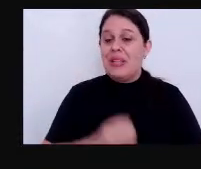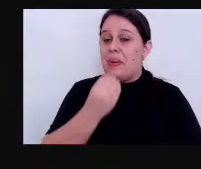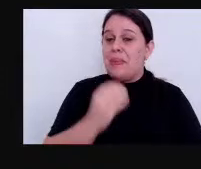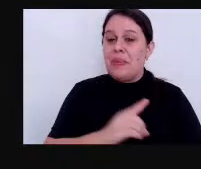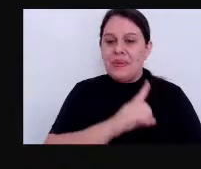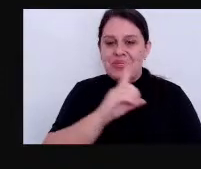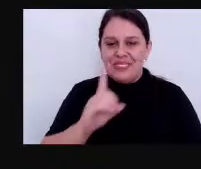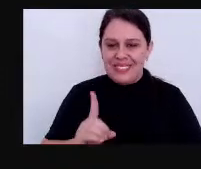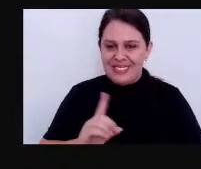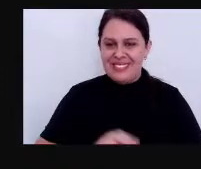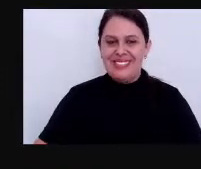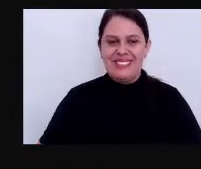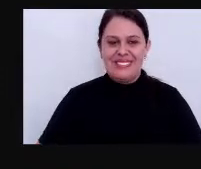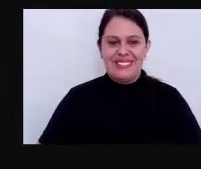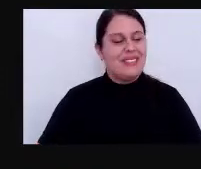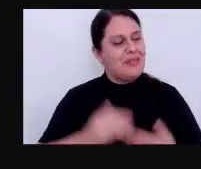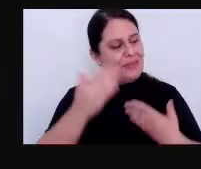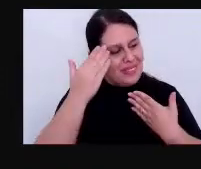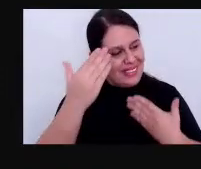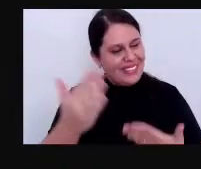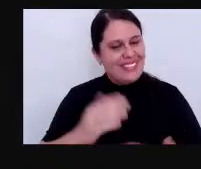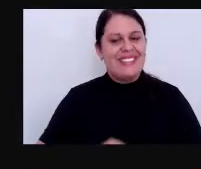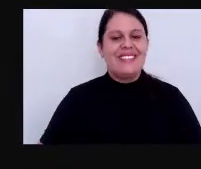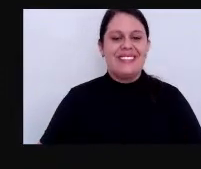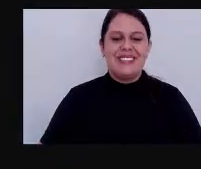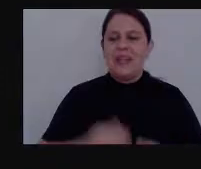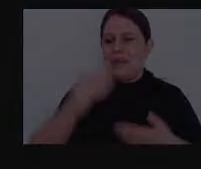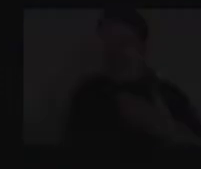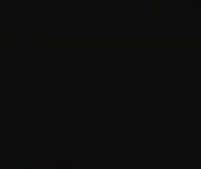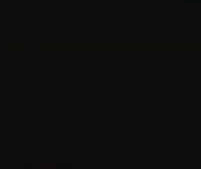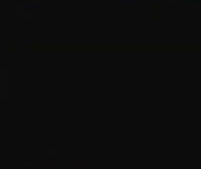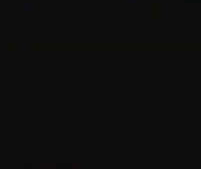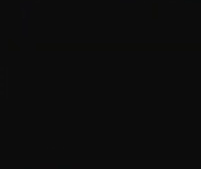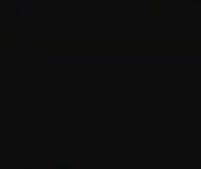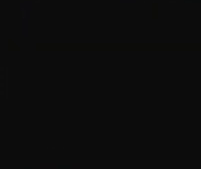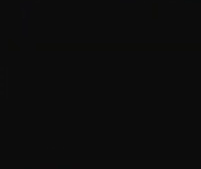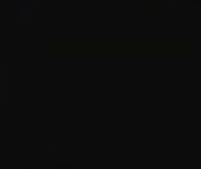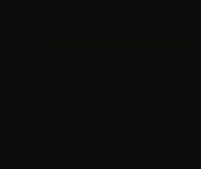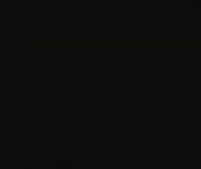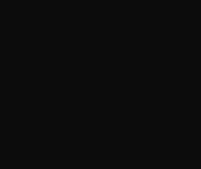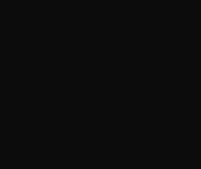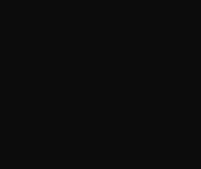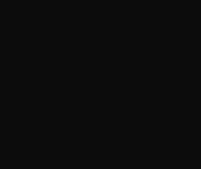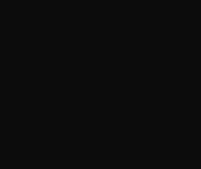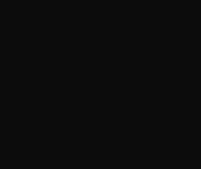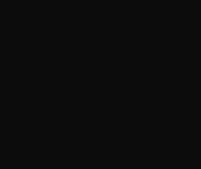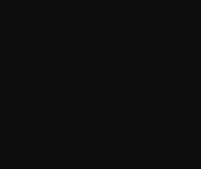Thank you. Thank you, Ramon. Thank you, everyone. Thank you. And for the audience, we'll